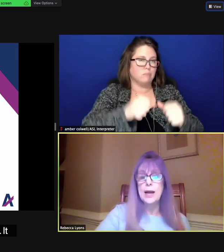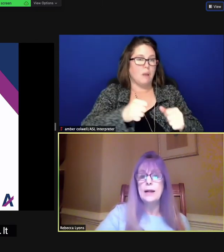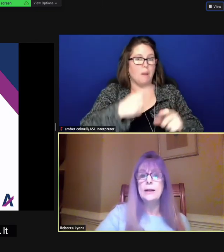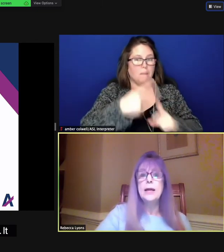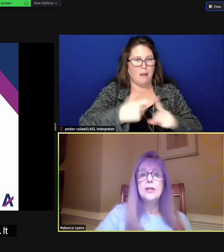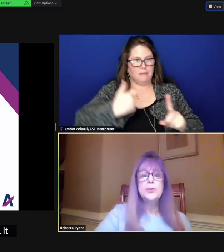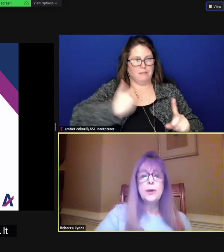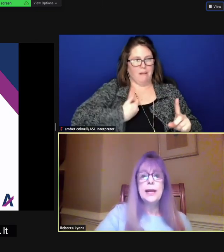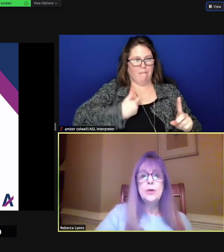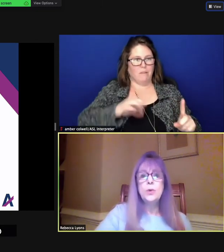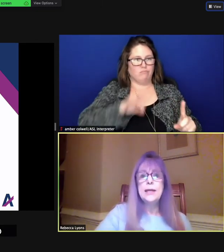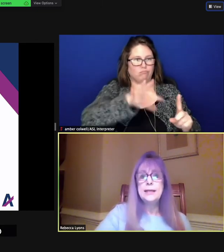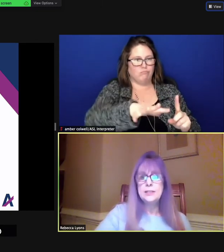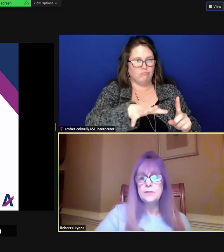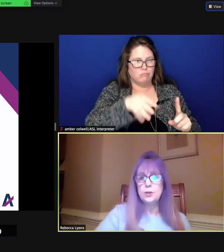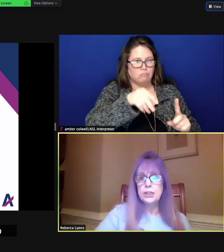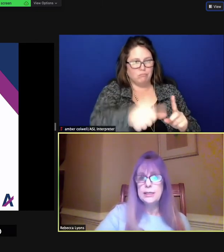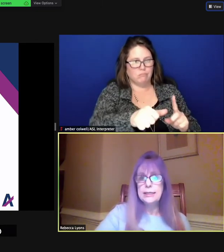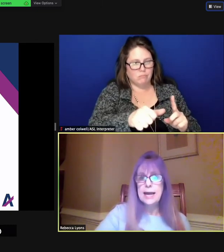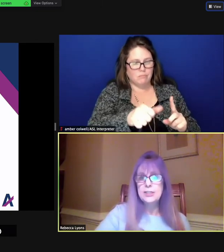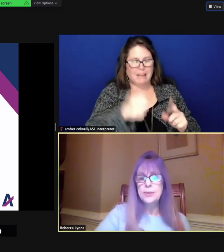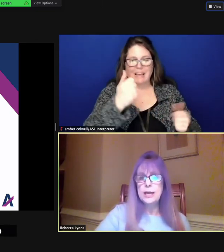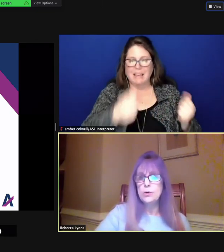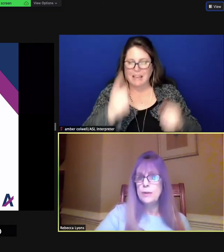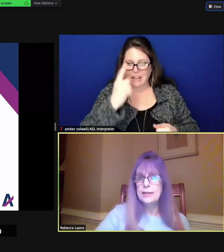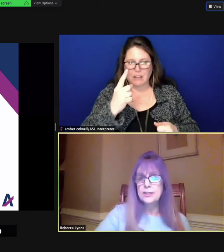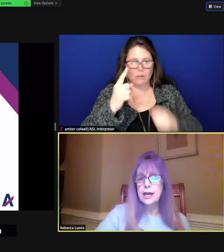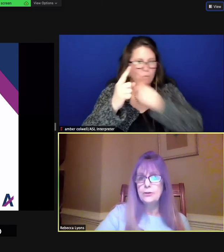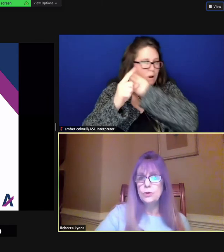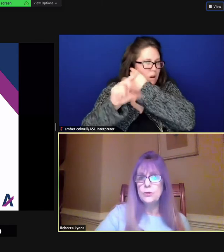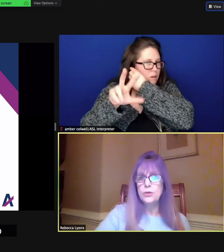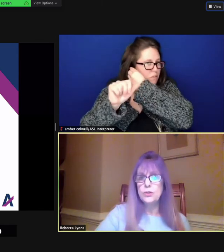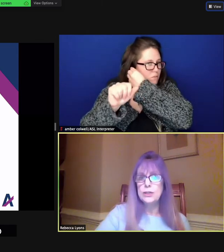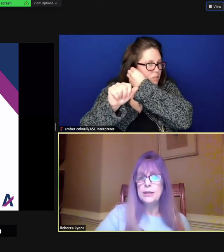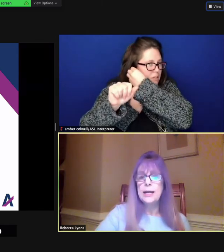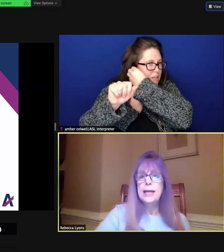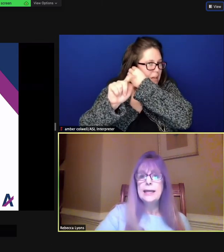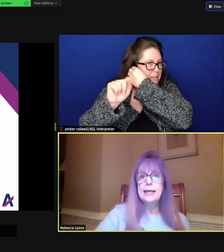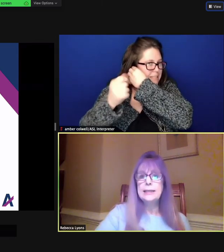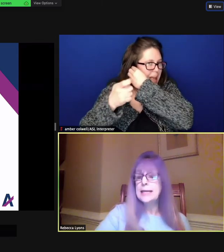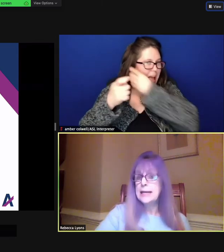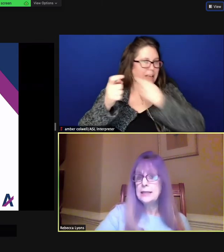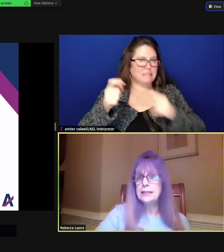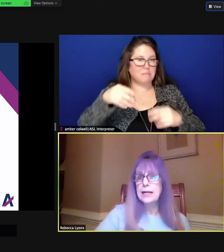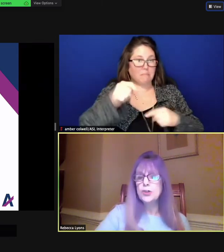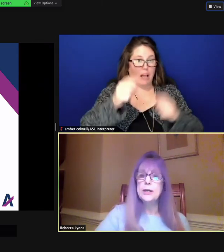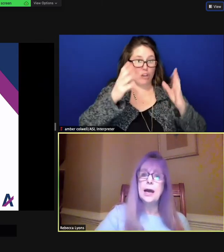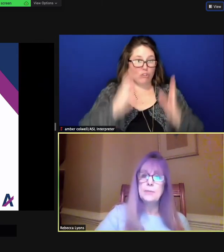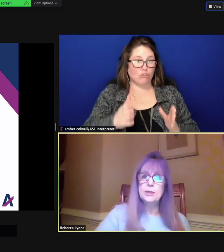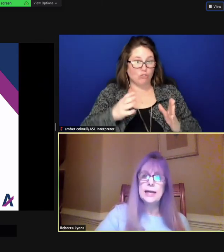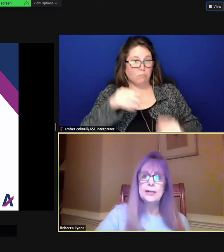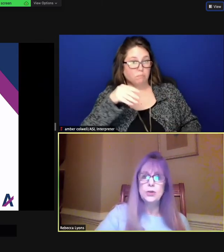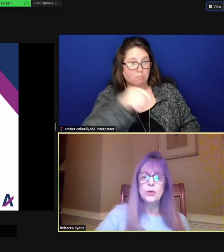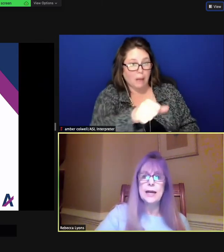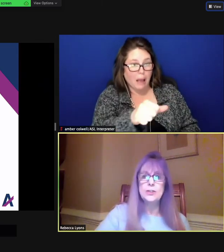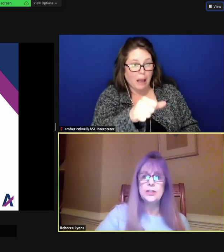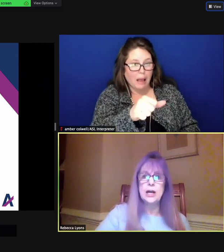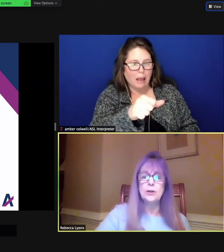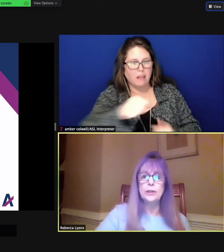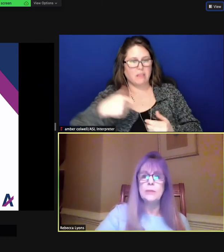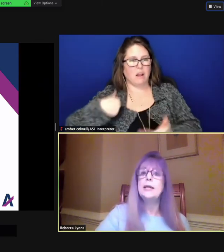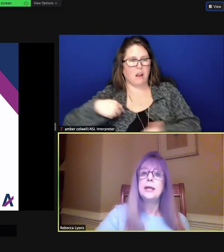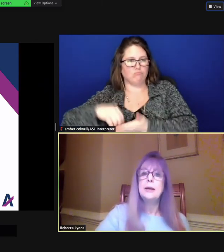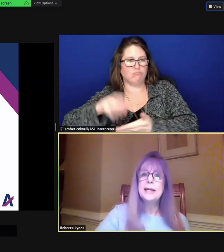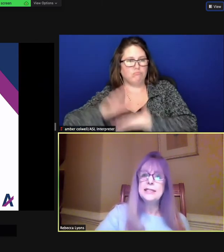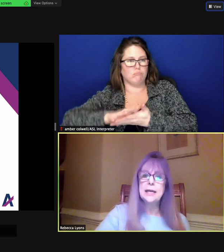as well. So anyone that's a Virginia taxpayer who makes a contribution can take a deduction up to that